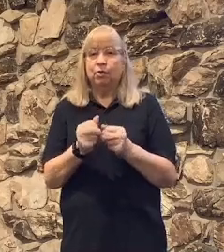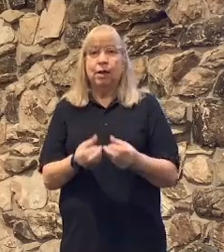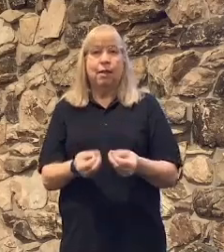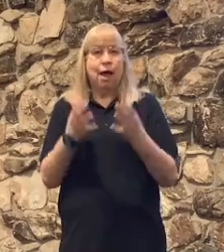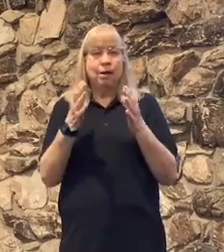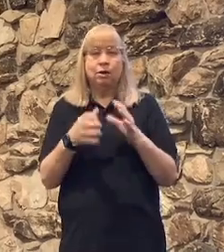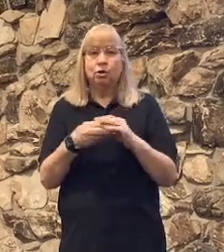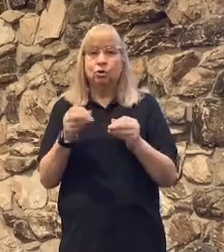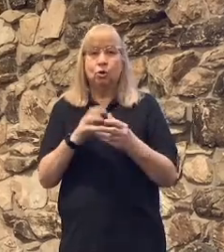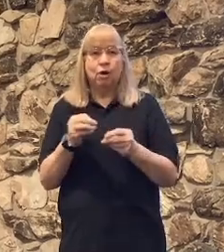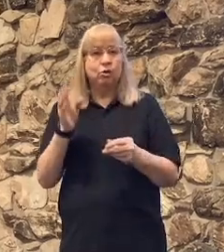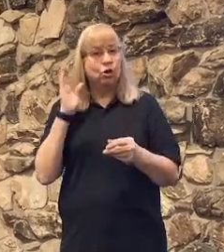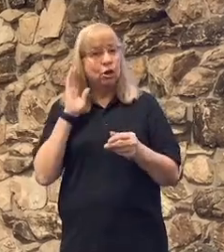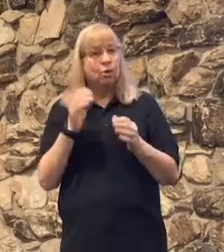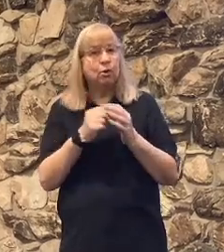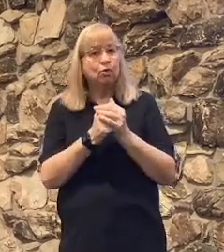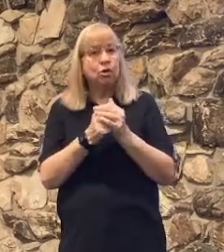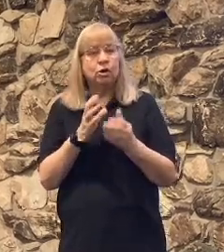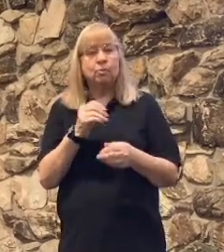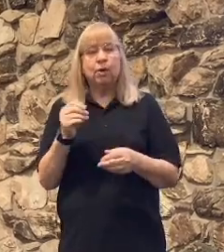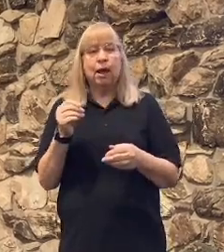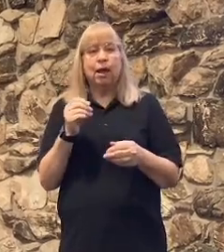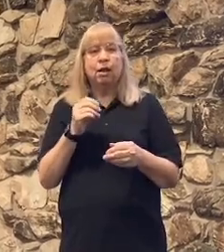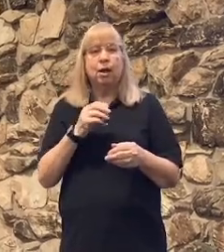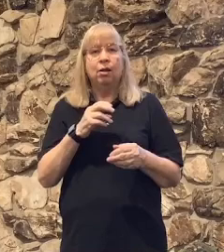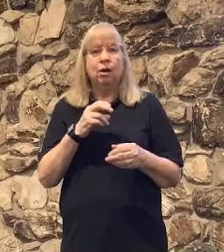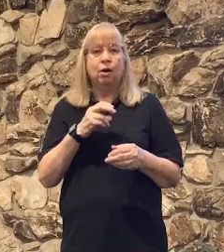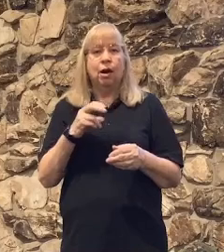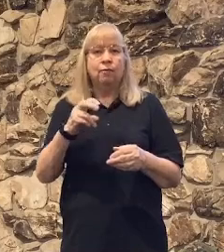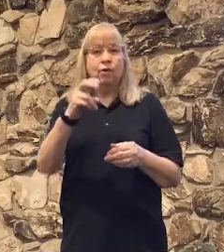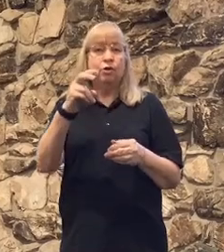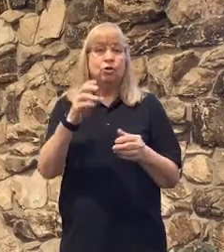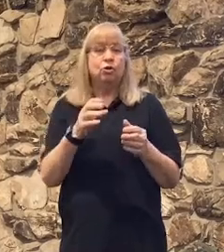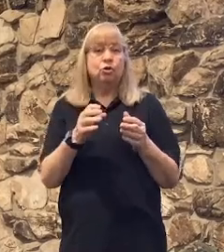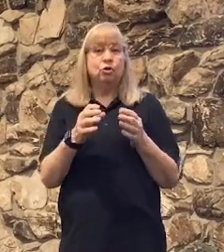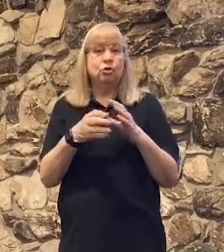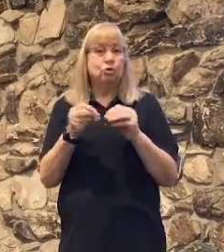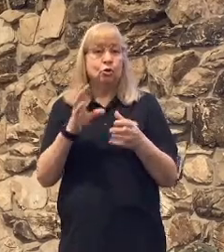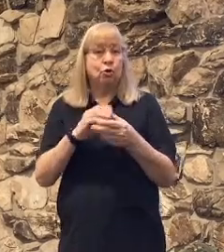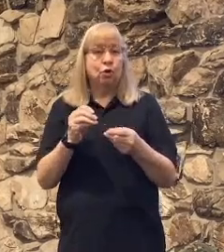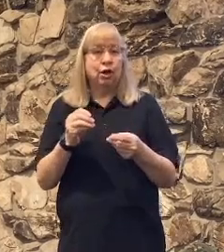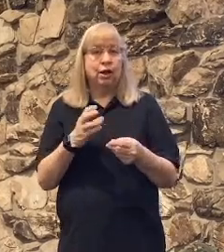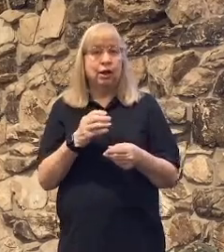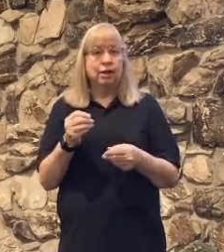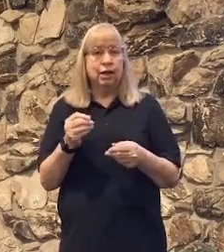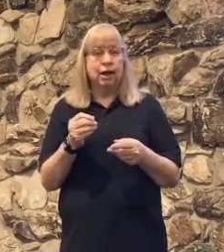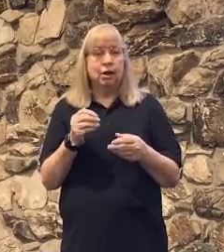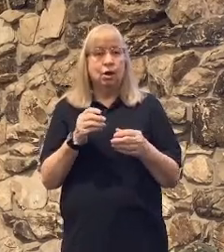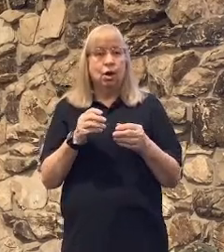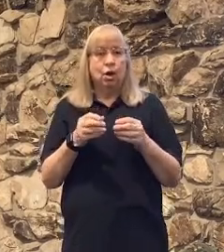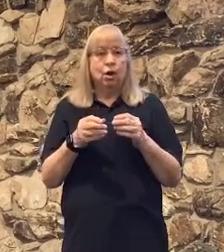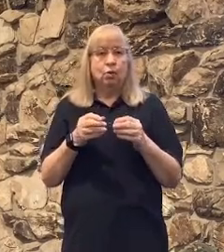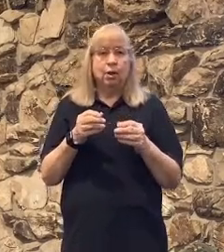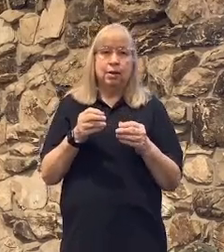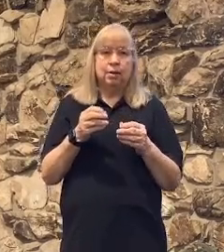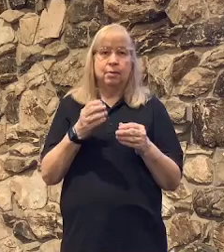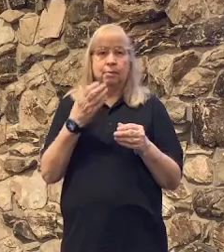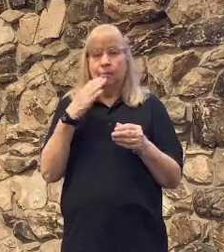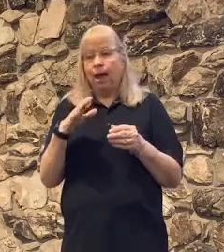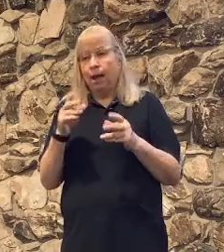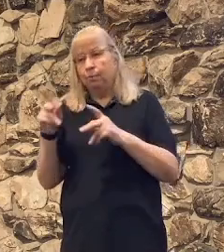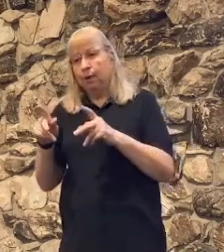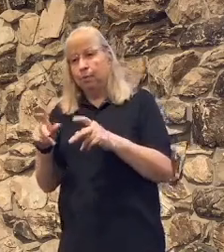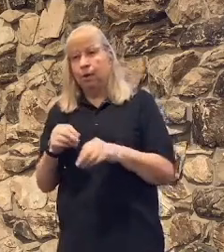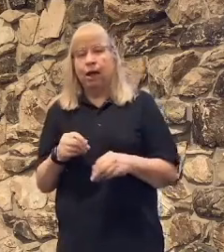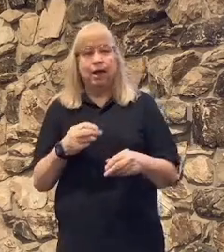them in worship. And there are adventure stories, and there are stories with villains and heroes,